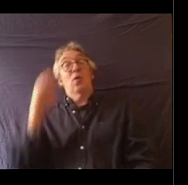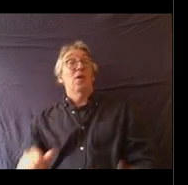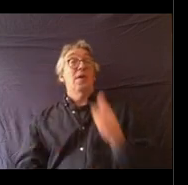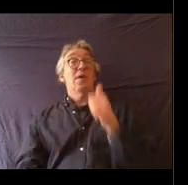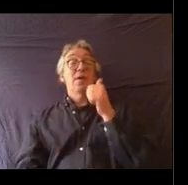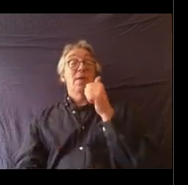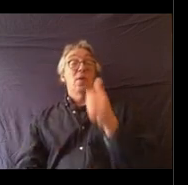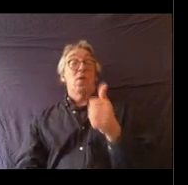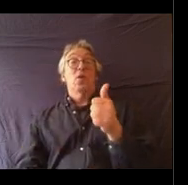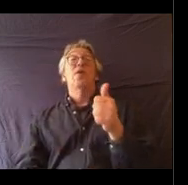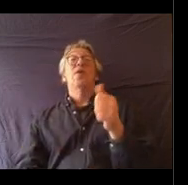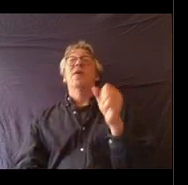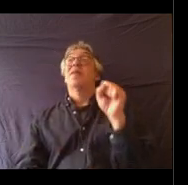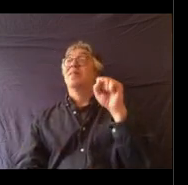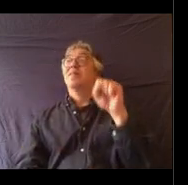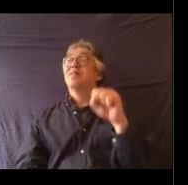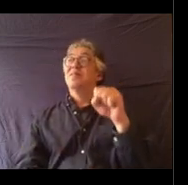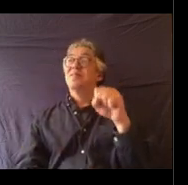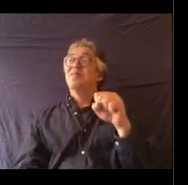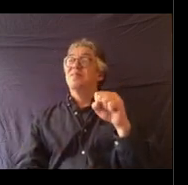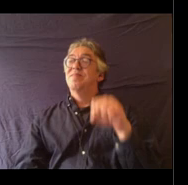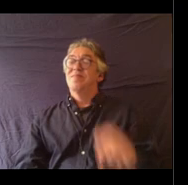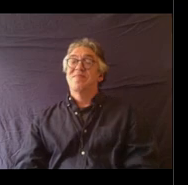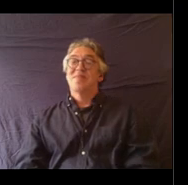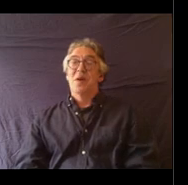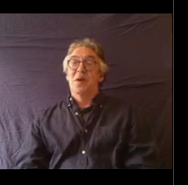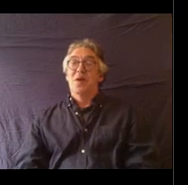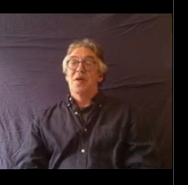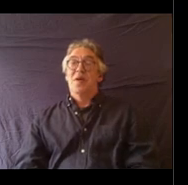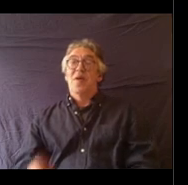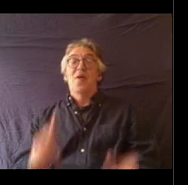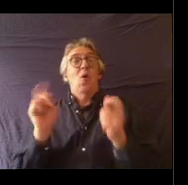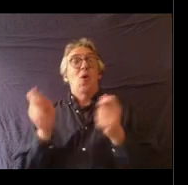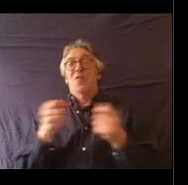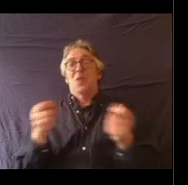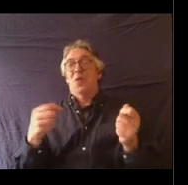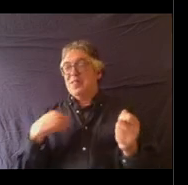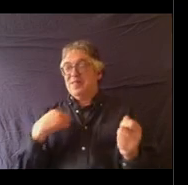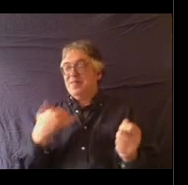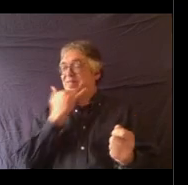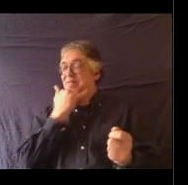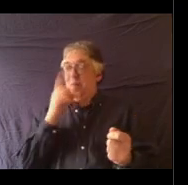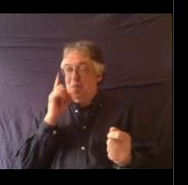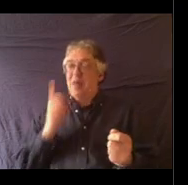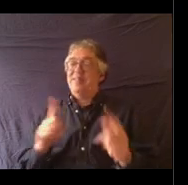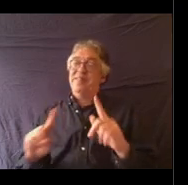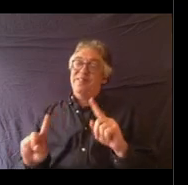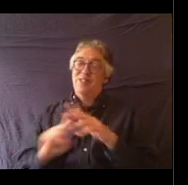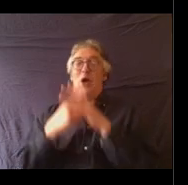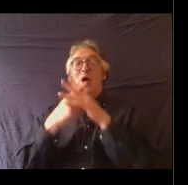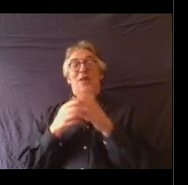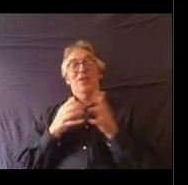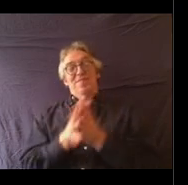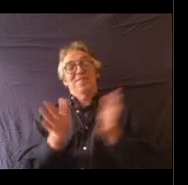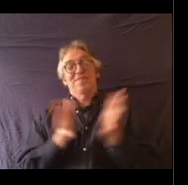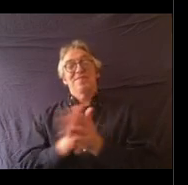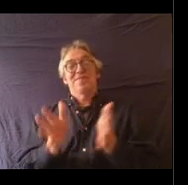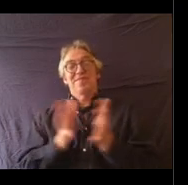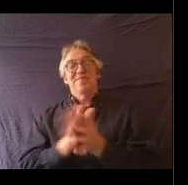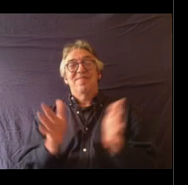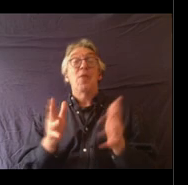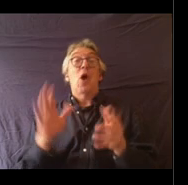Okay, yes, we should have started with this question, and we're sorry.